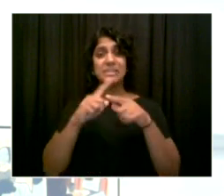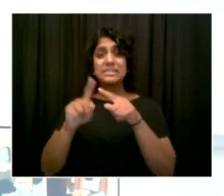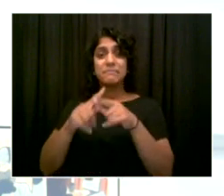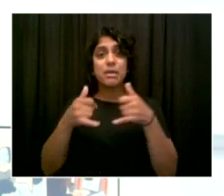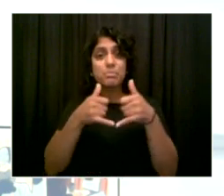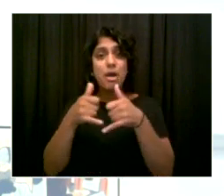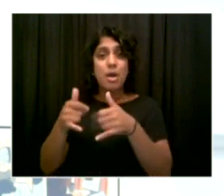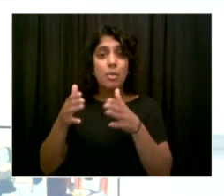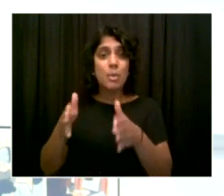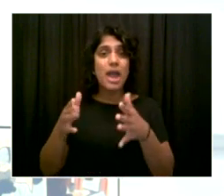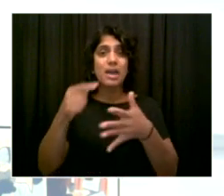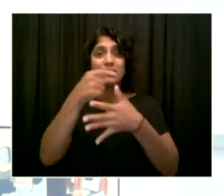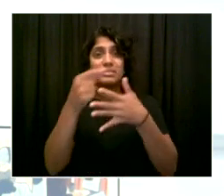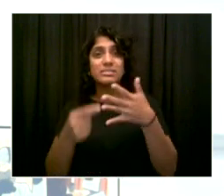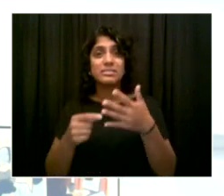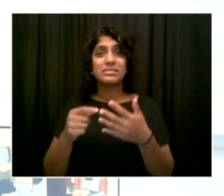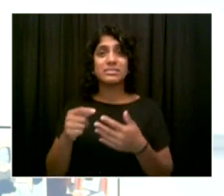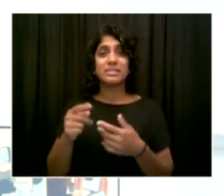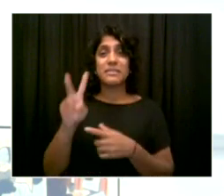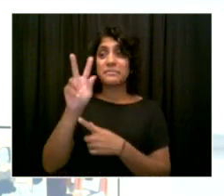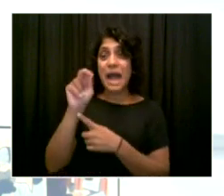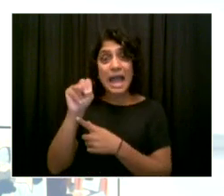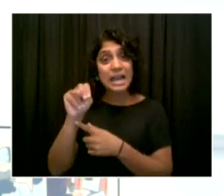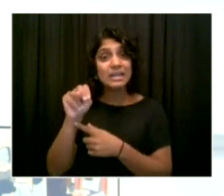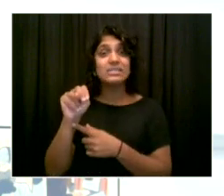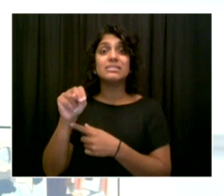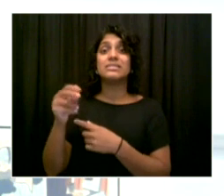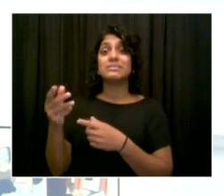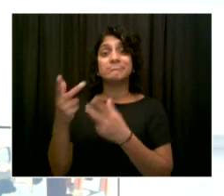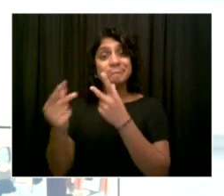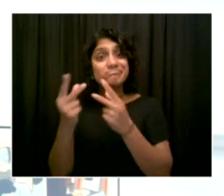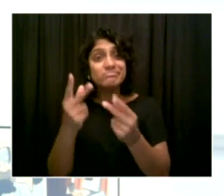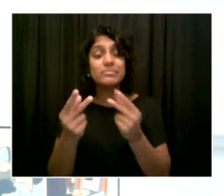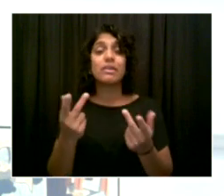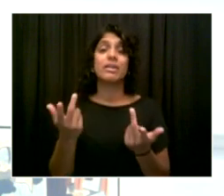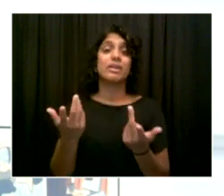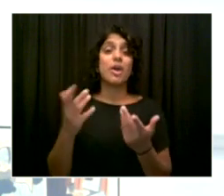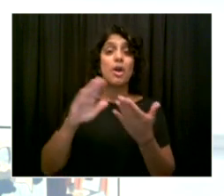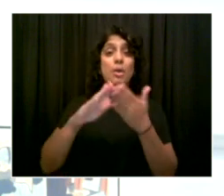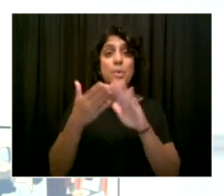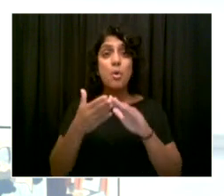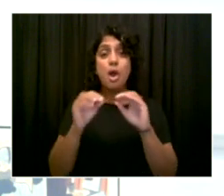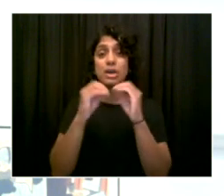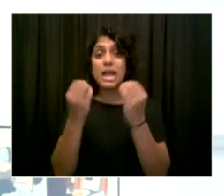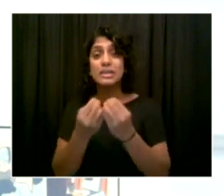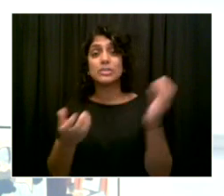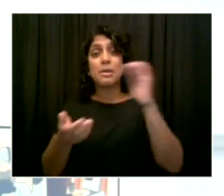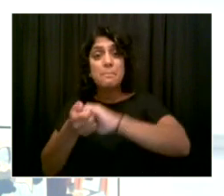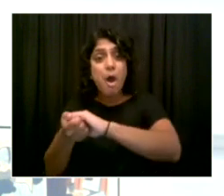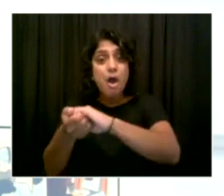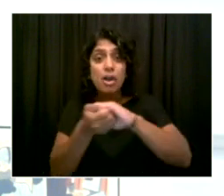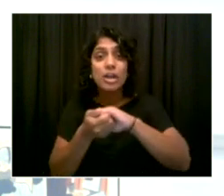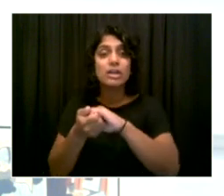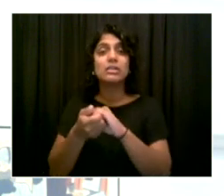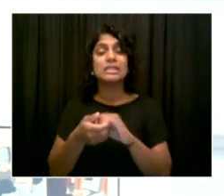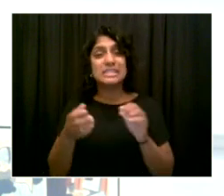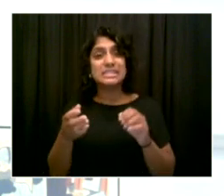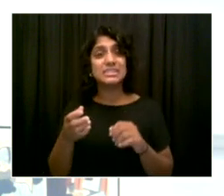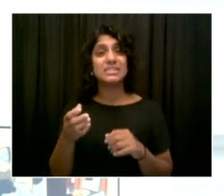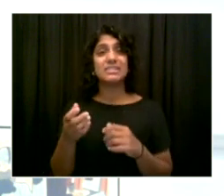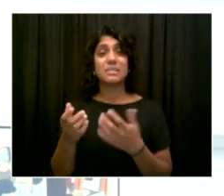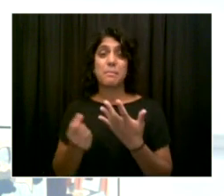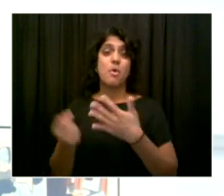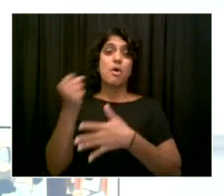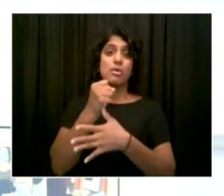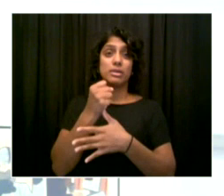our community partners, both community-based organizations as well as primary care providers and pediatricians,